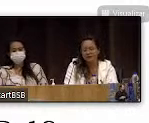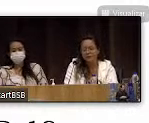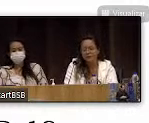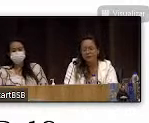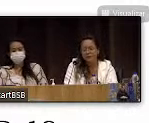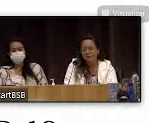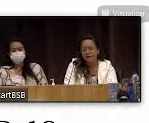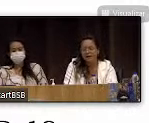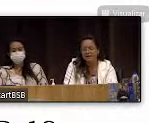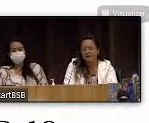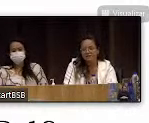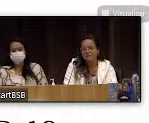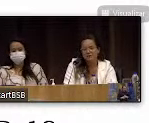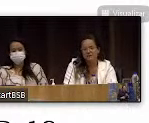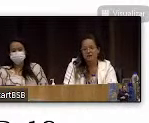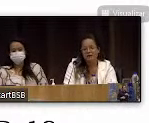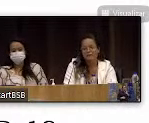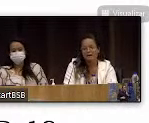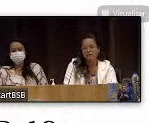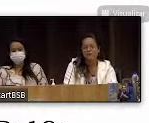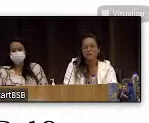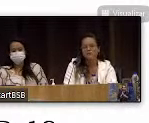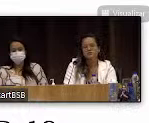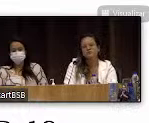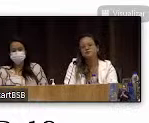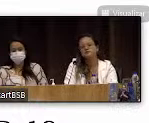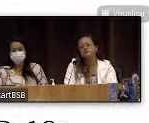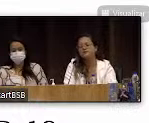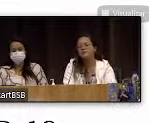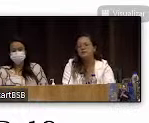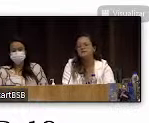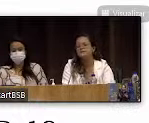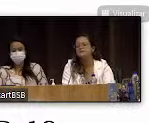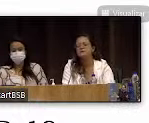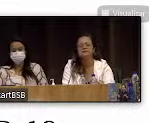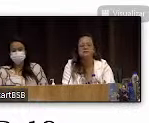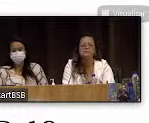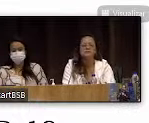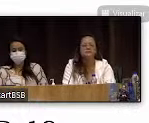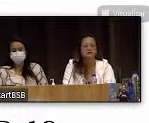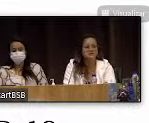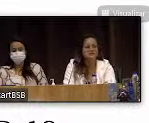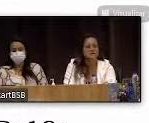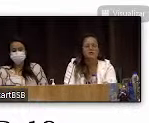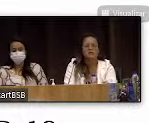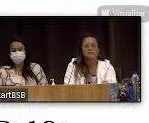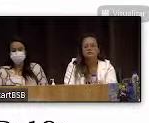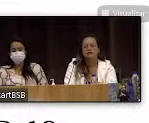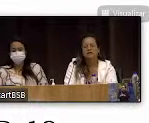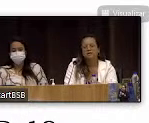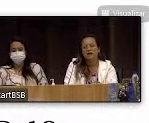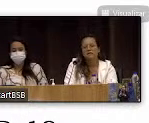all what happened. We couldn't do that. It was a huge impact.